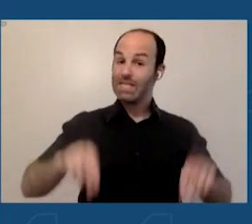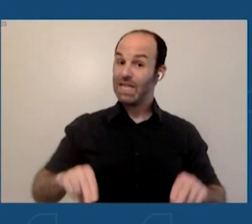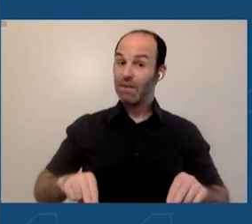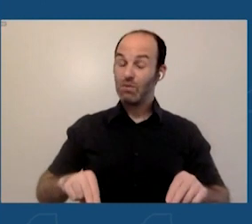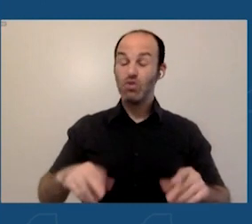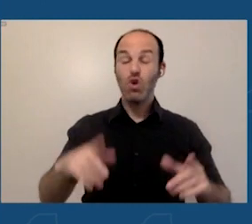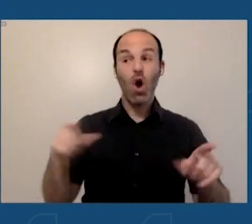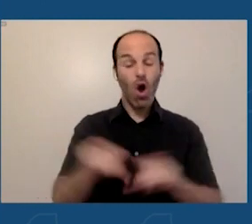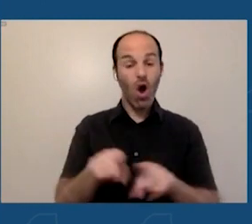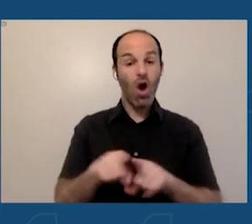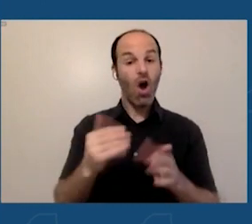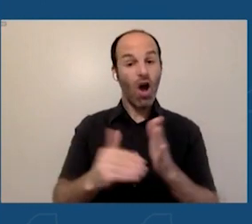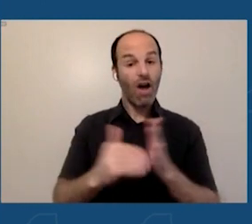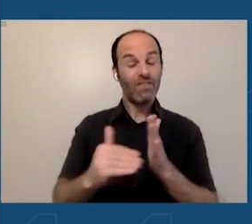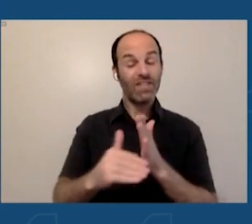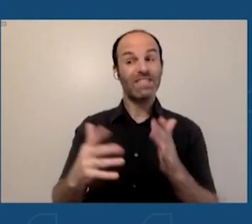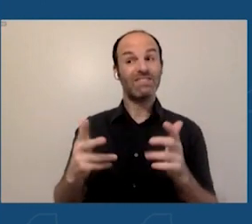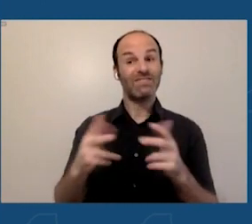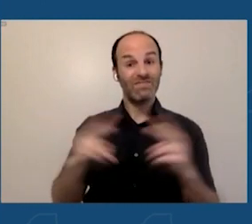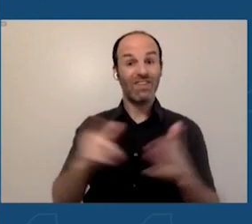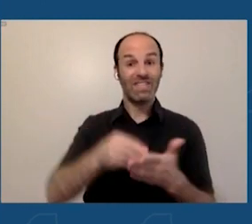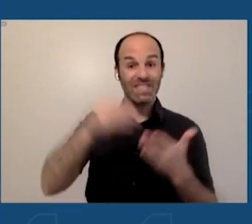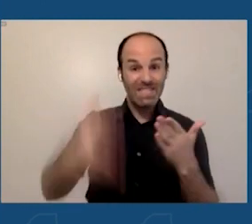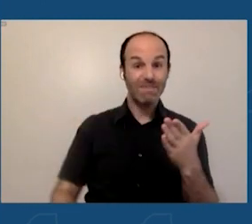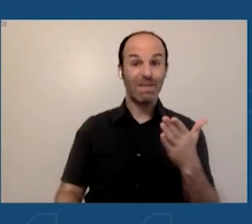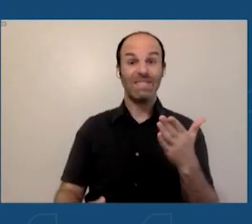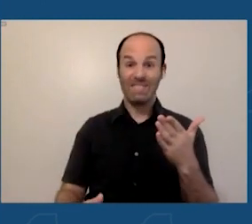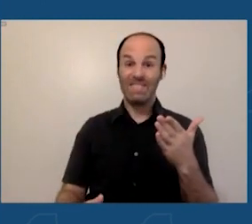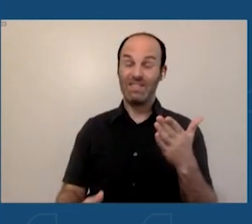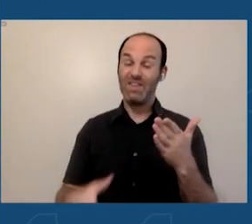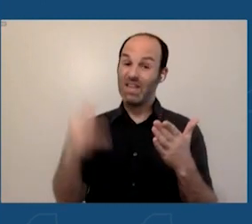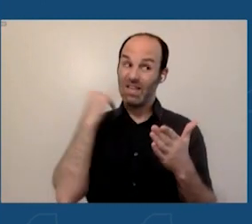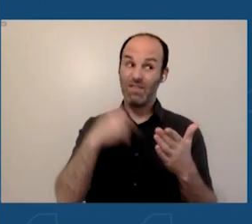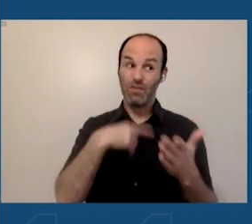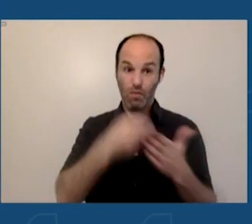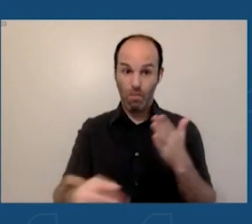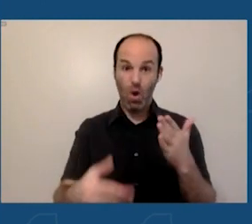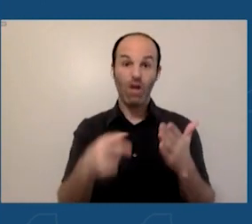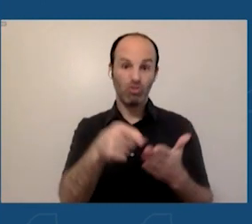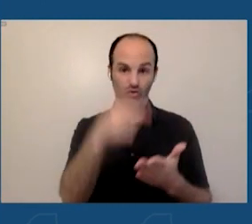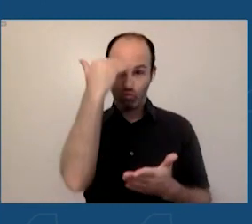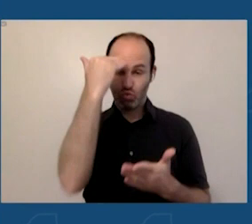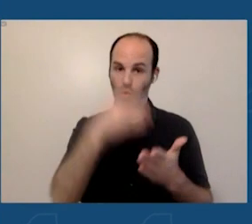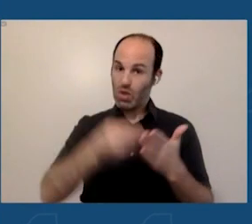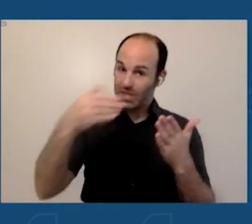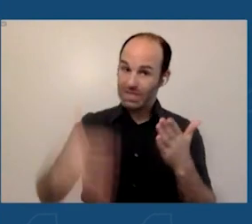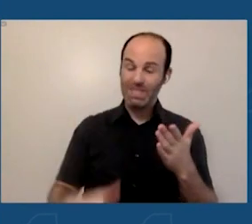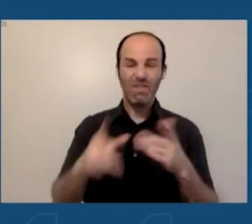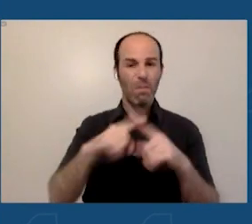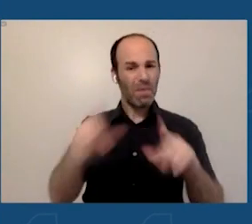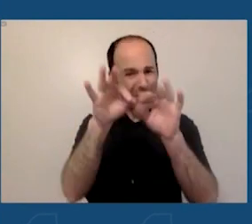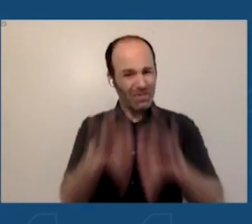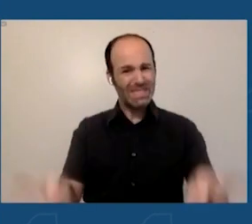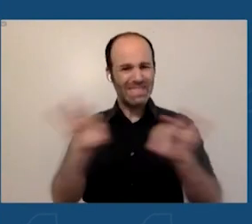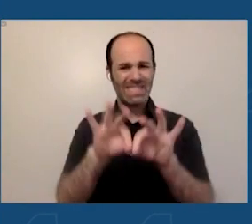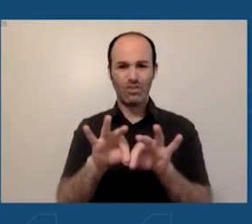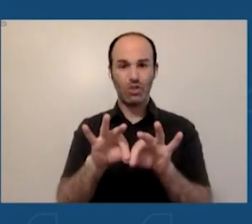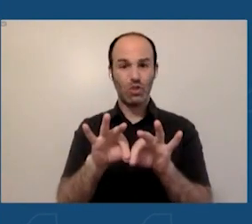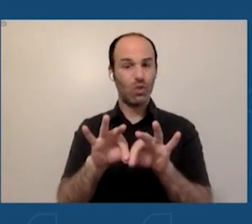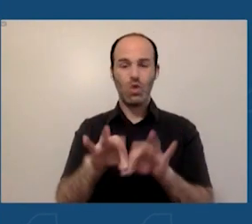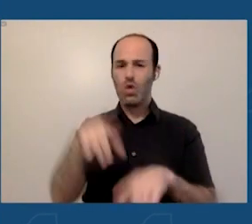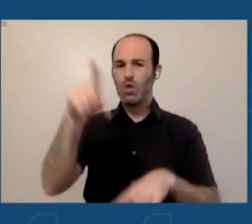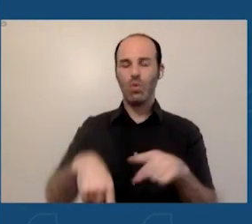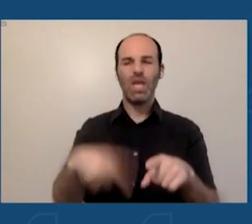For those of you who have bought diapers, you know how much they cost. And they are essential. You can't not purchase diapers for your